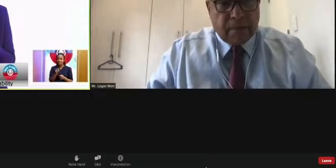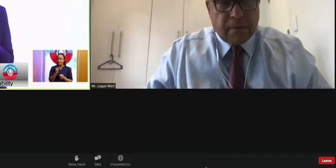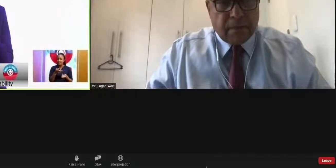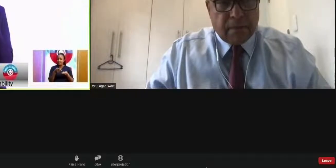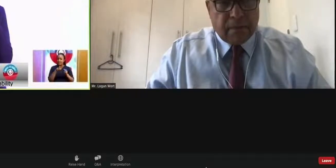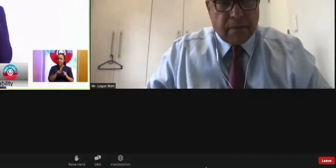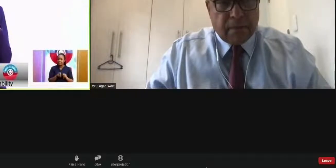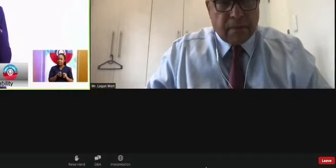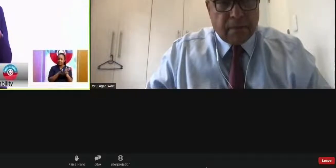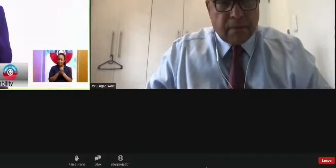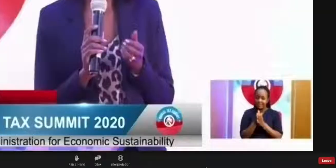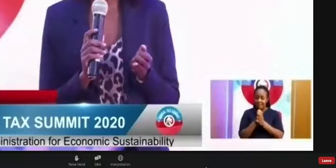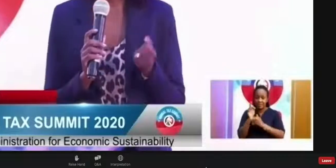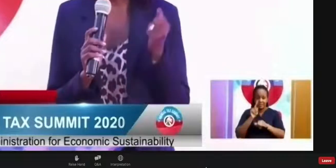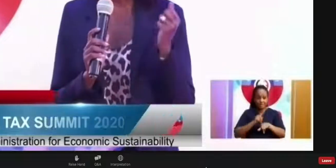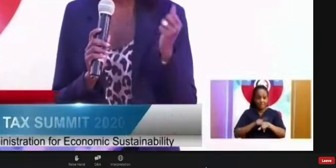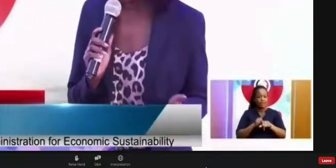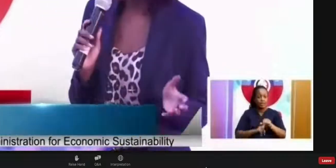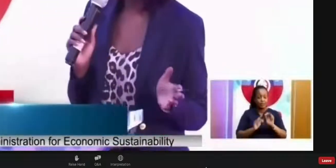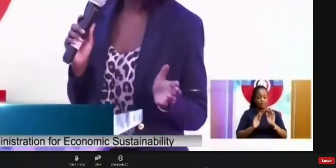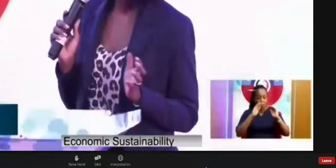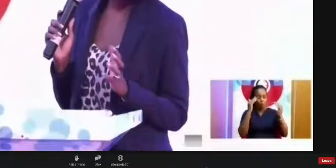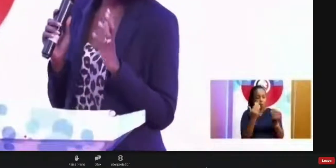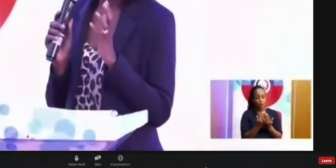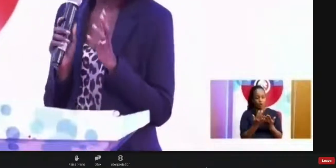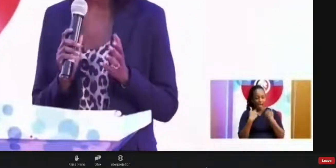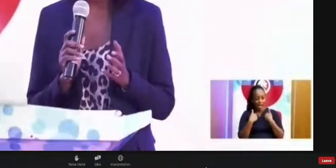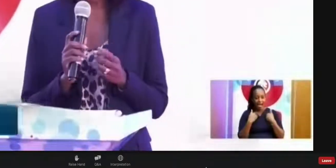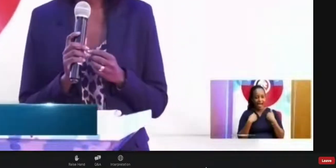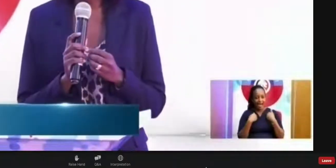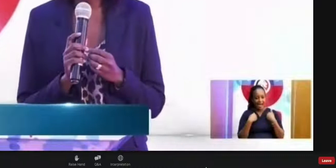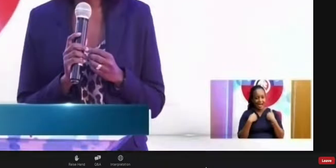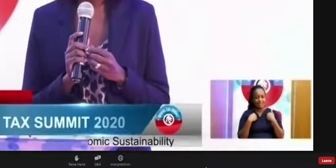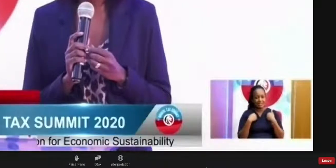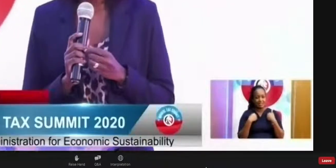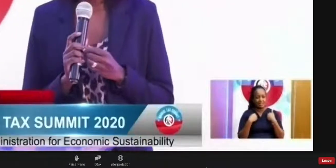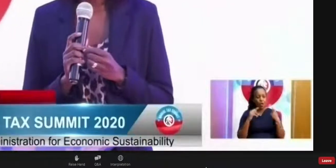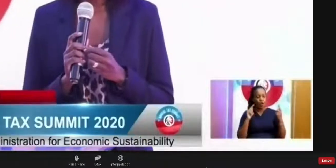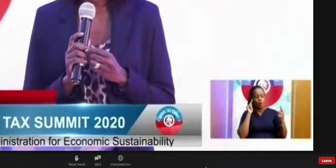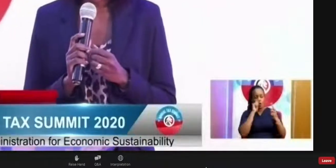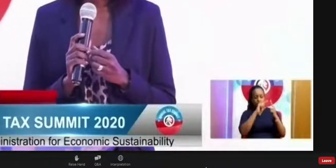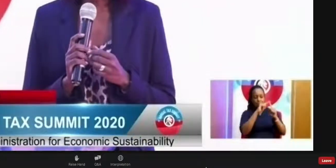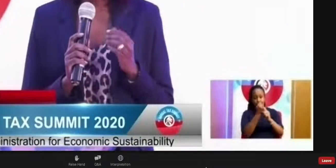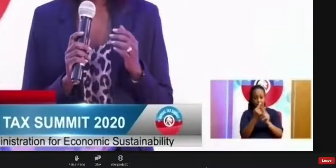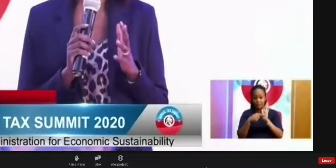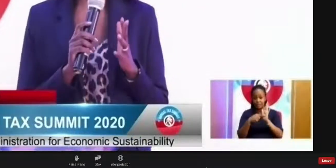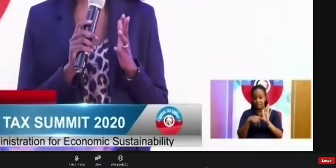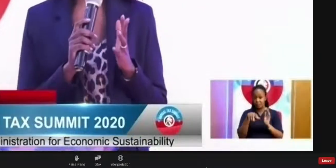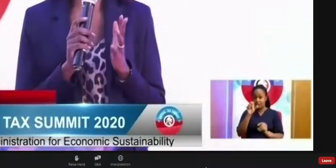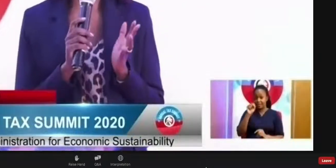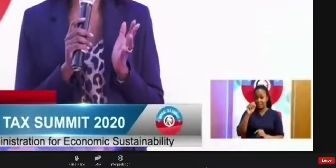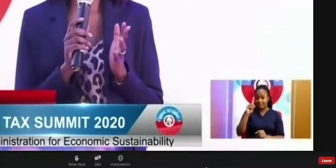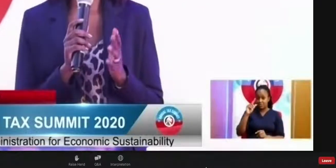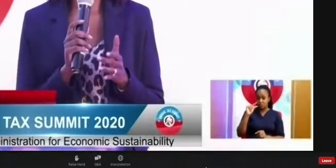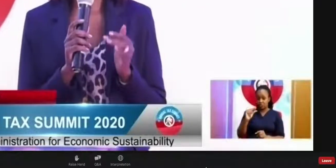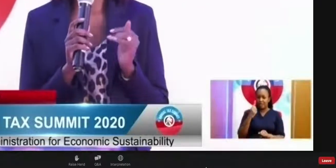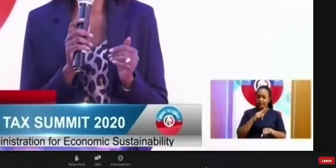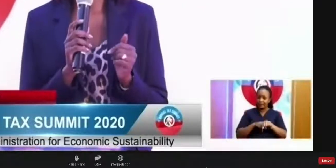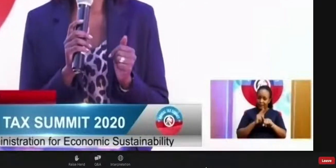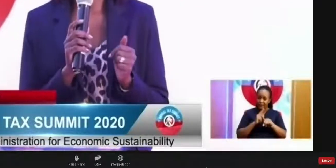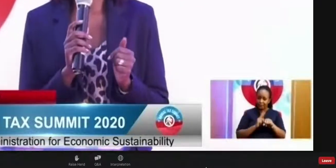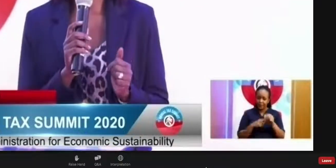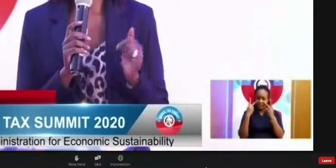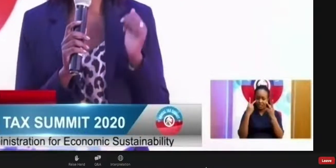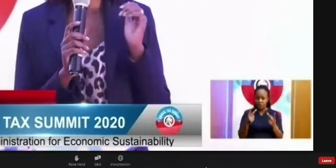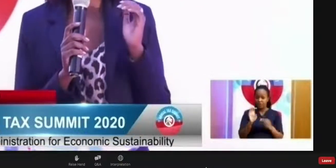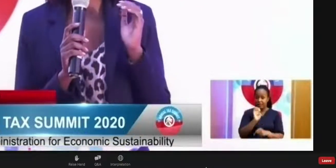set many goals for itself. Agenda 2063, we've got the SDGs. And when it seemed particularly that the East African